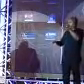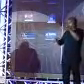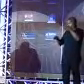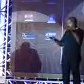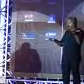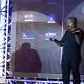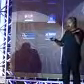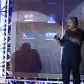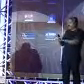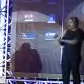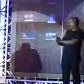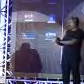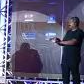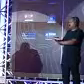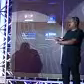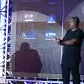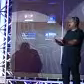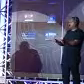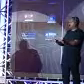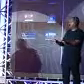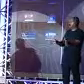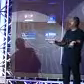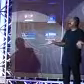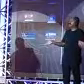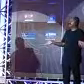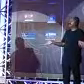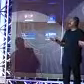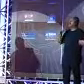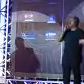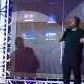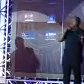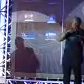so many administrators. You see,